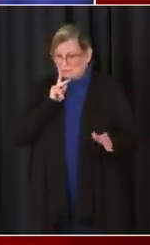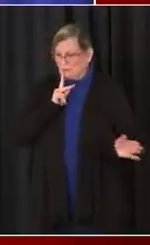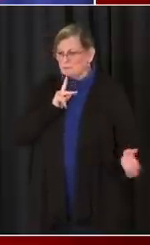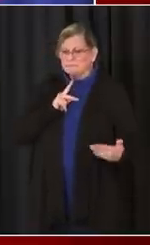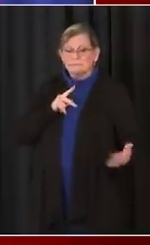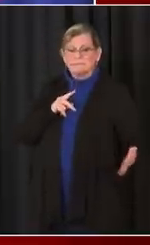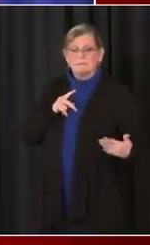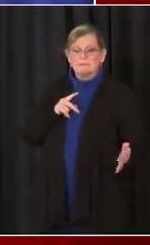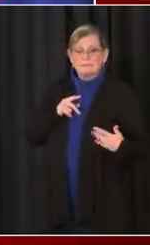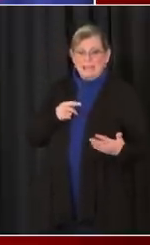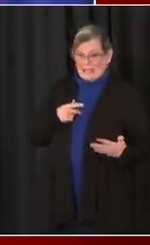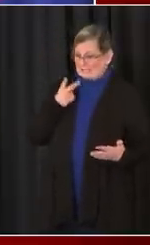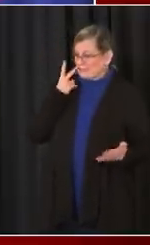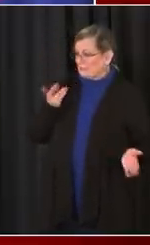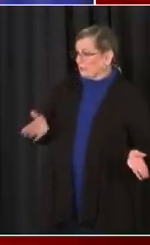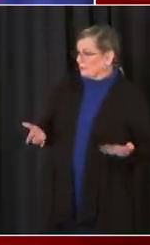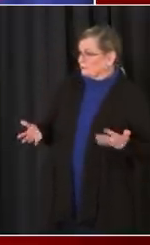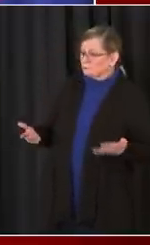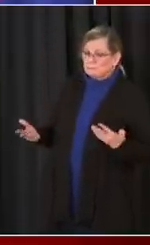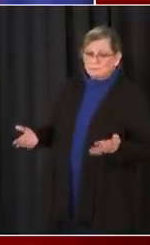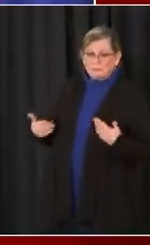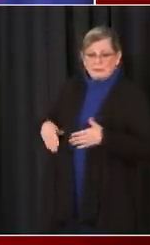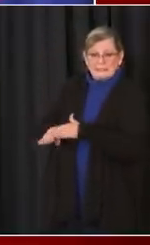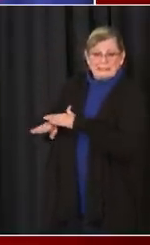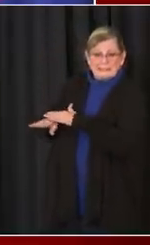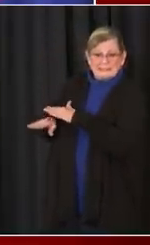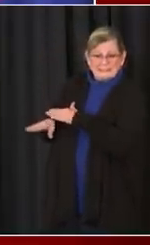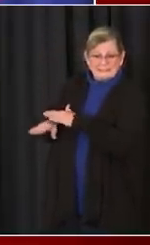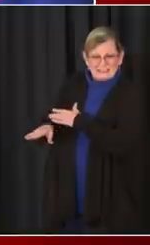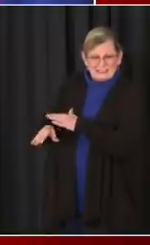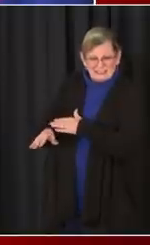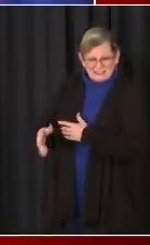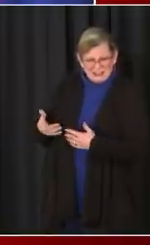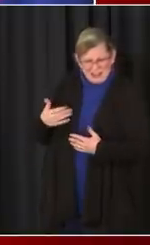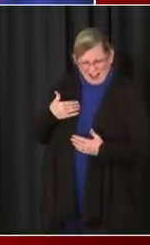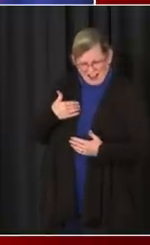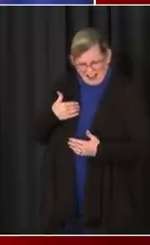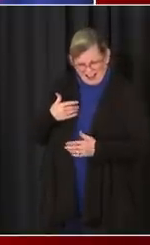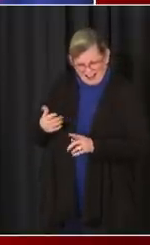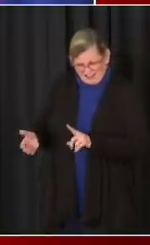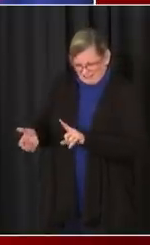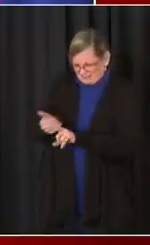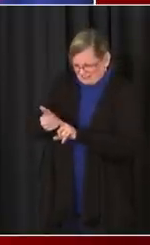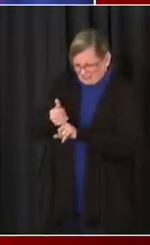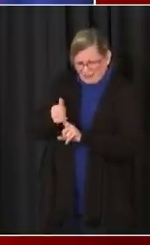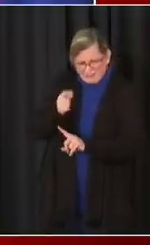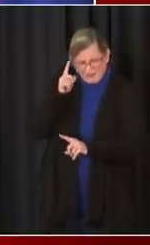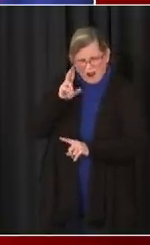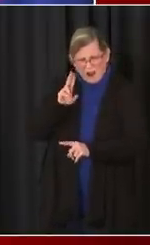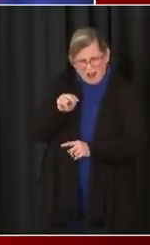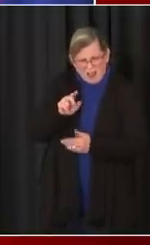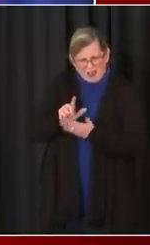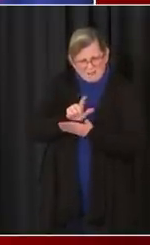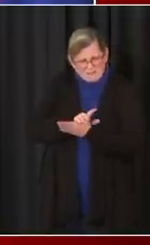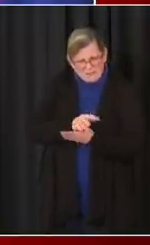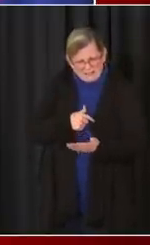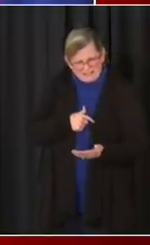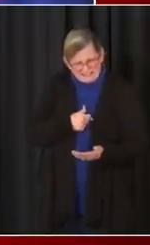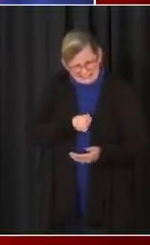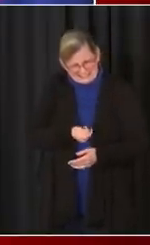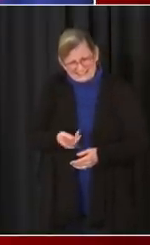seeing them letting out, and then to hear that we only have 13 arrests for unlawful entry. It's one thing to have